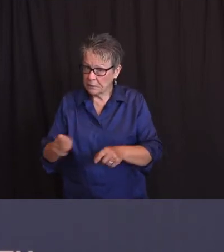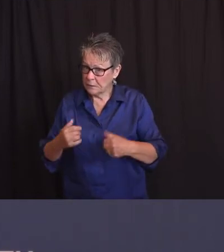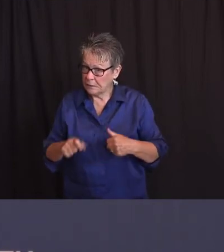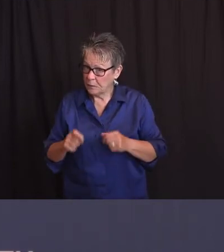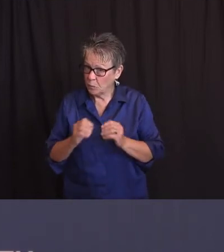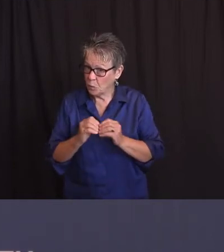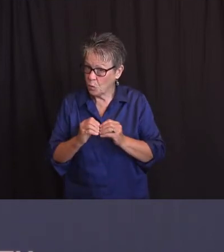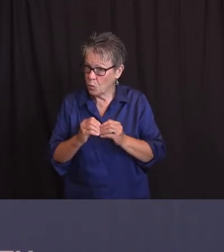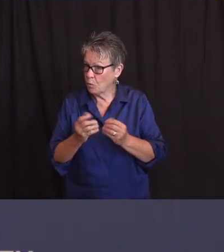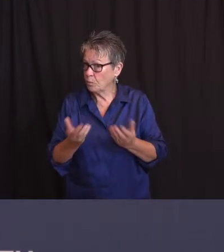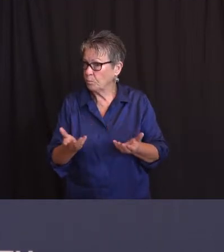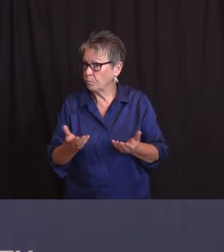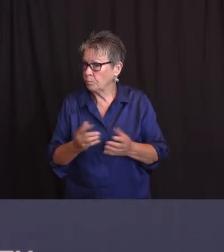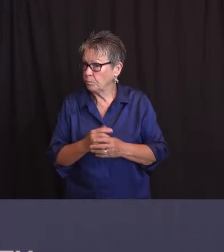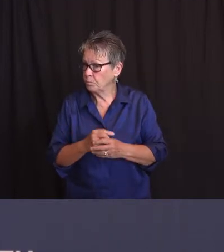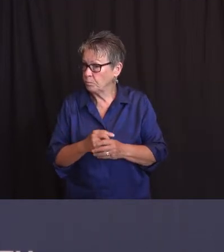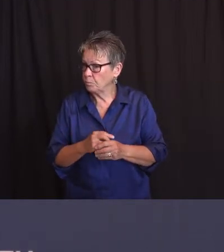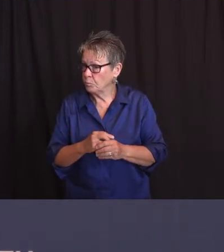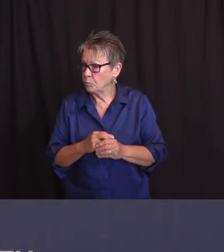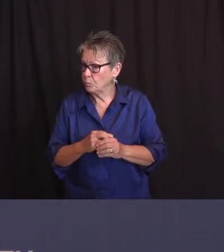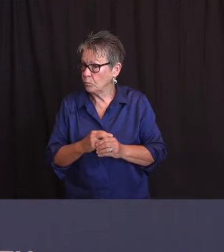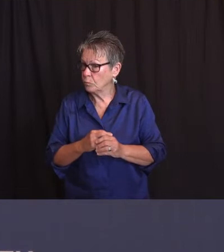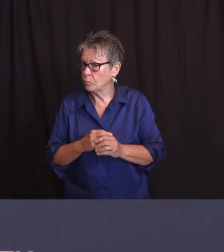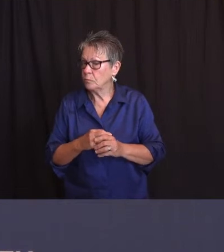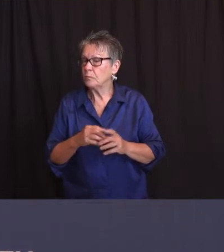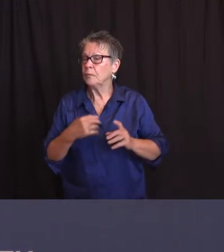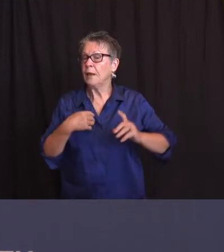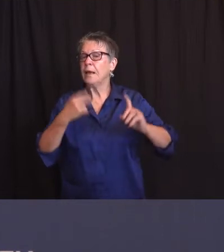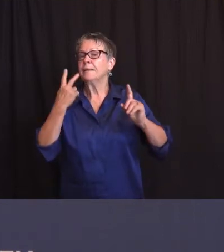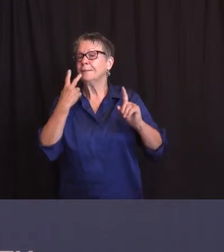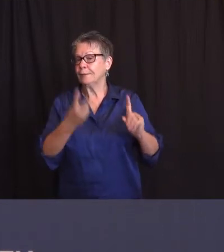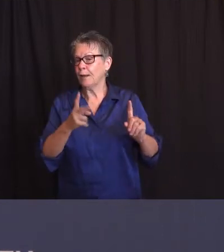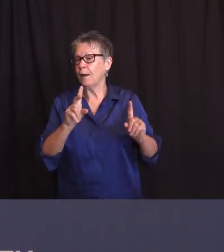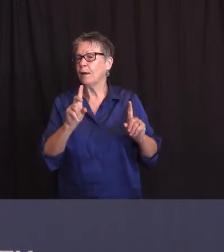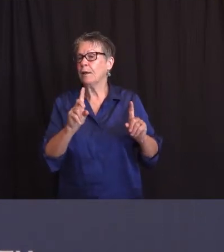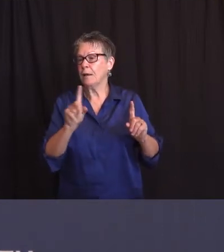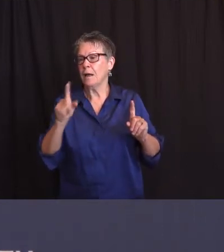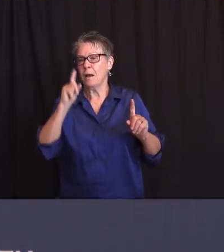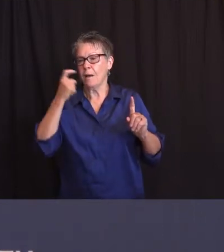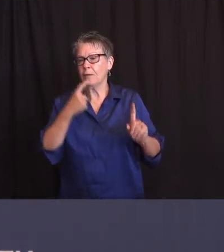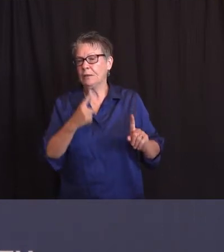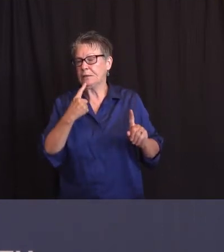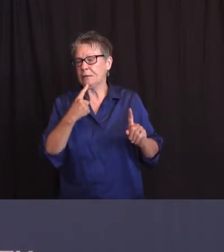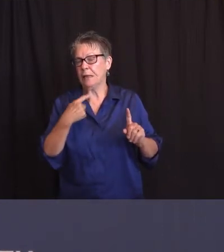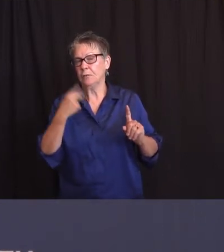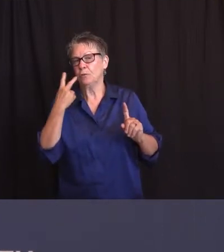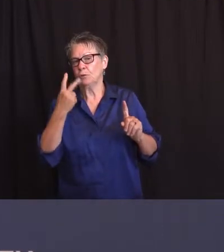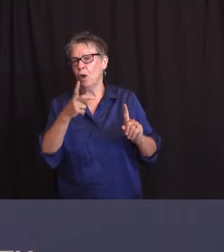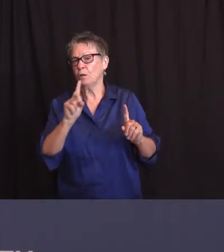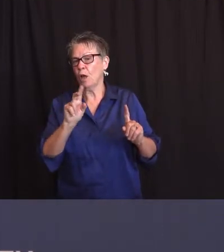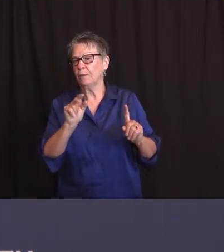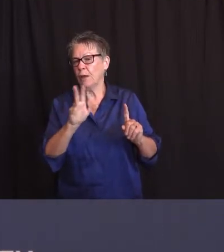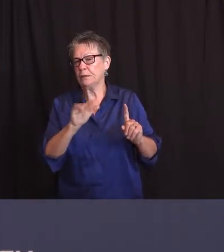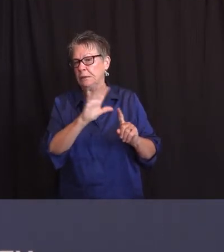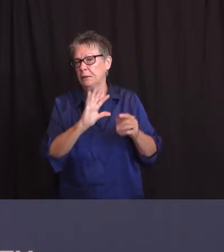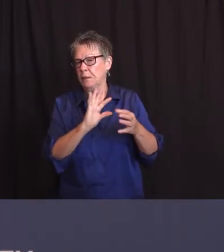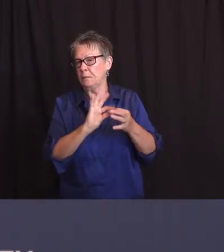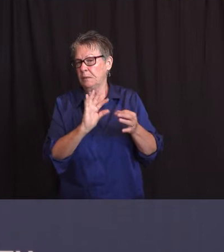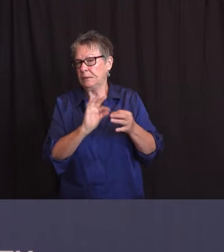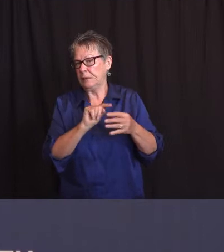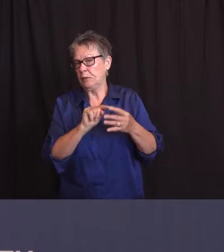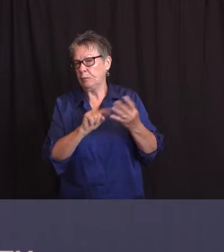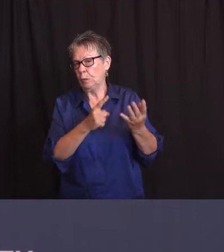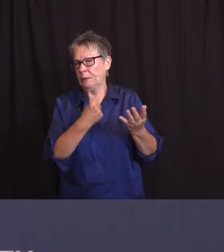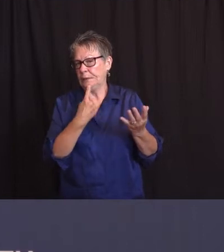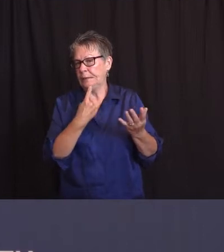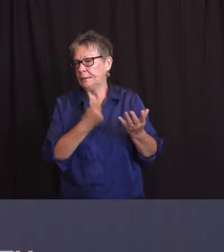the CDC matters a lot to us. I think I said this at the tail end of my answer, Alex, to you. We largely